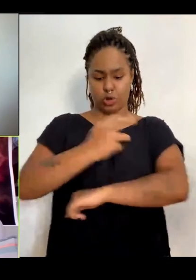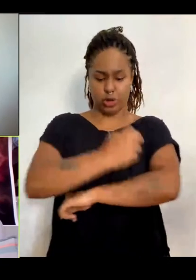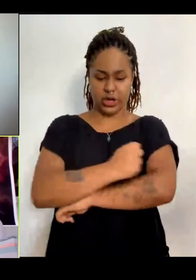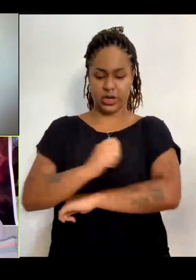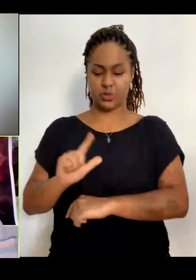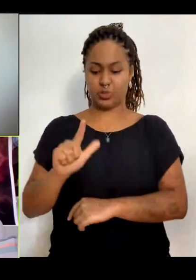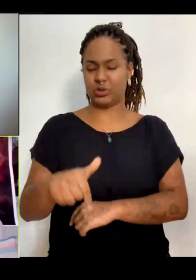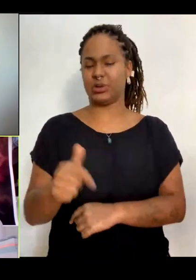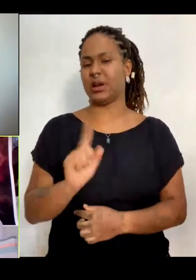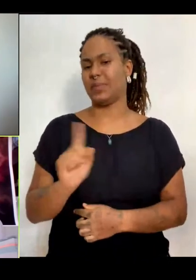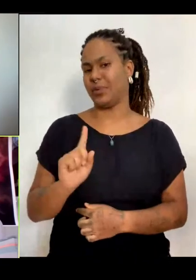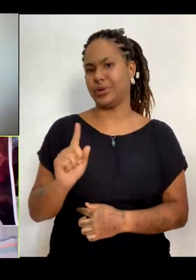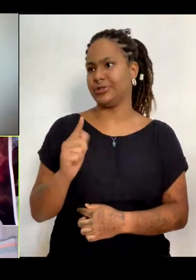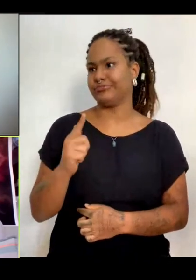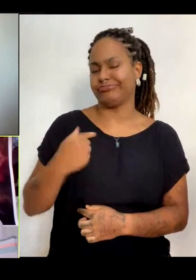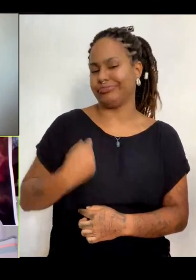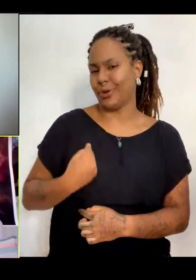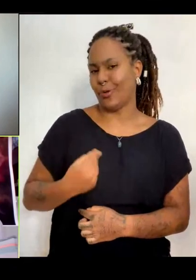right